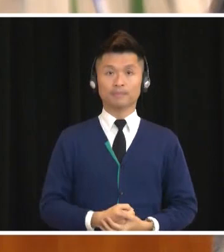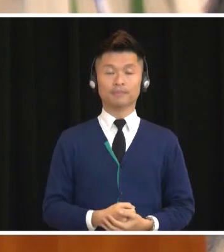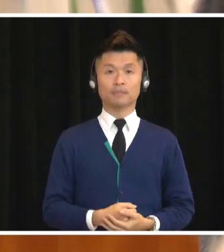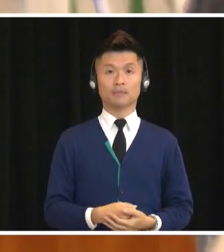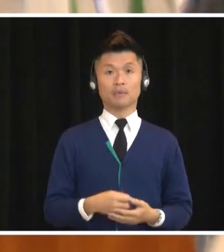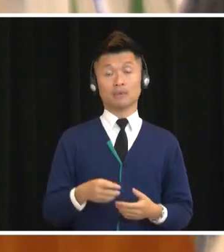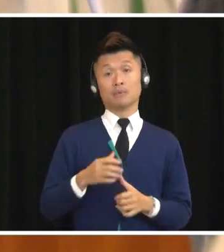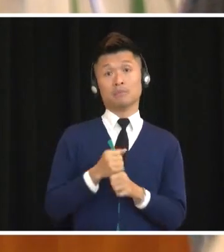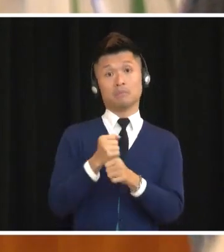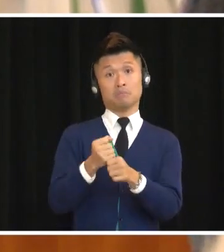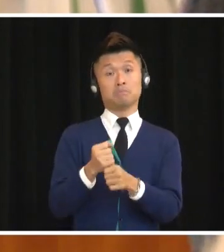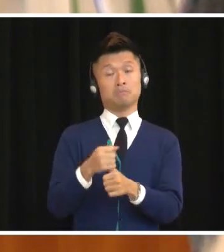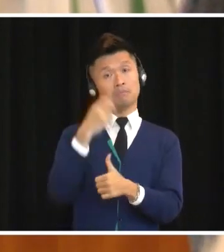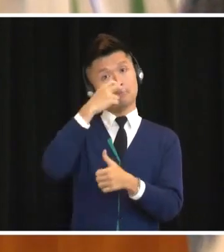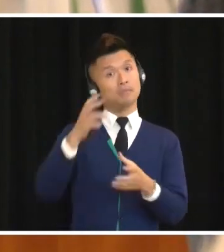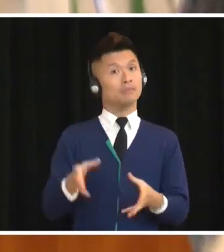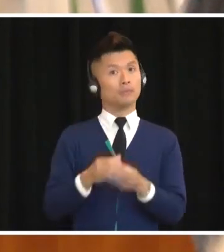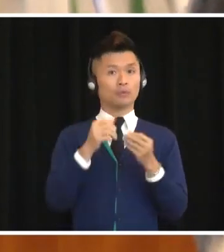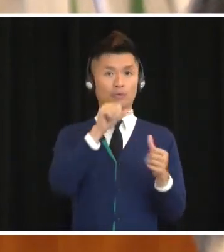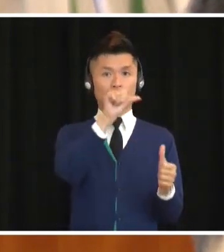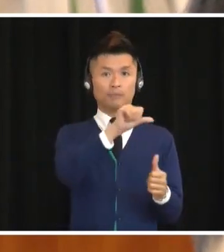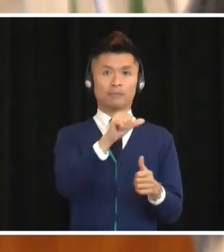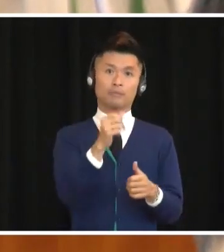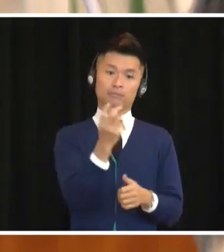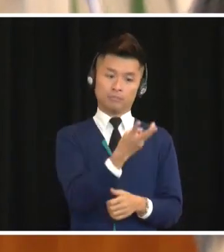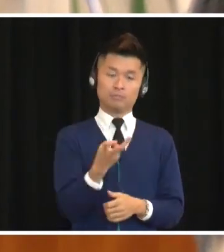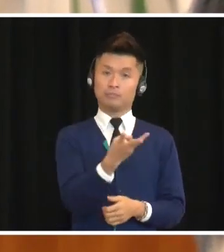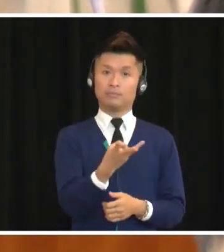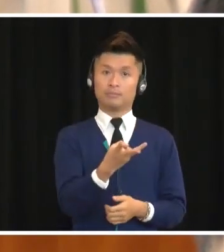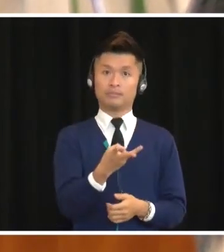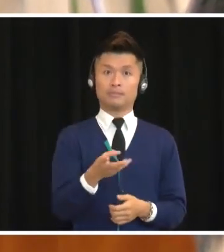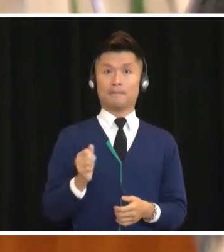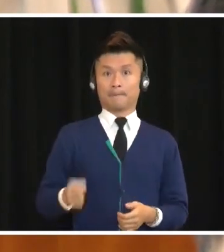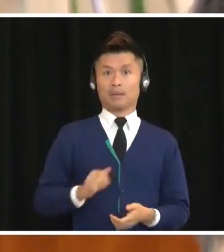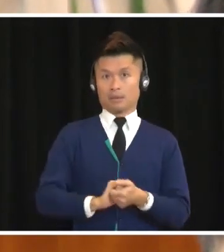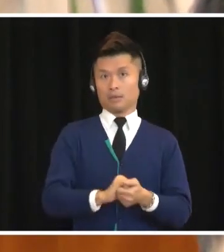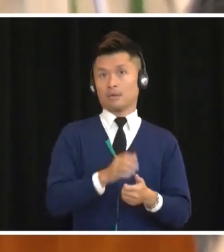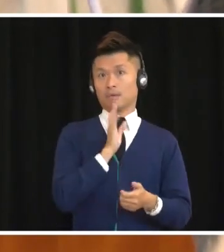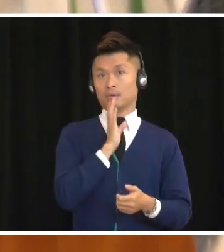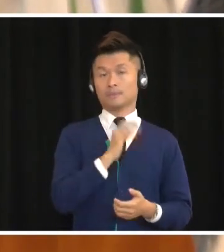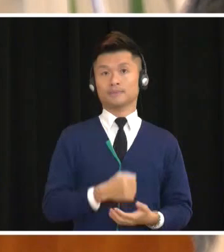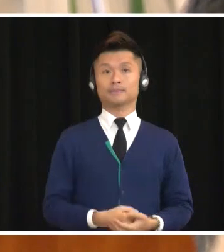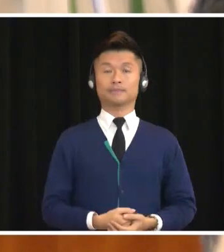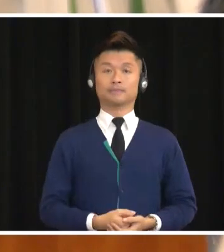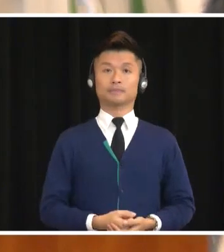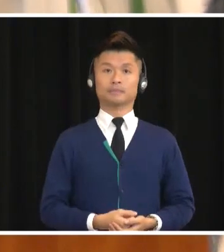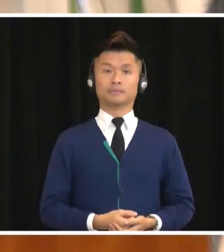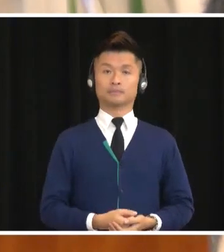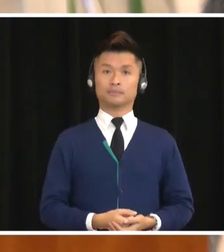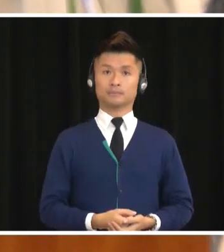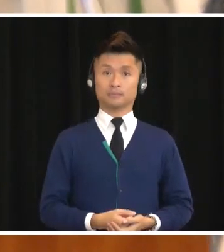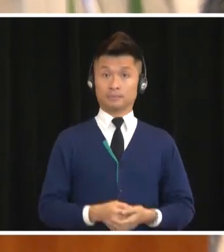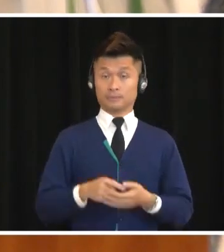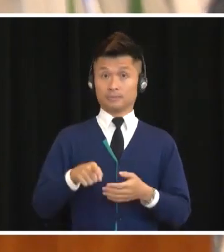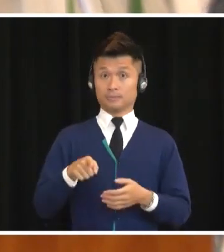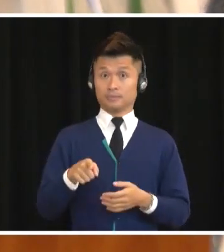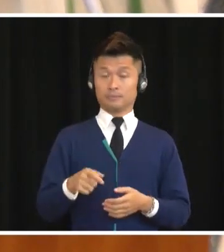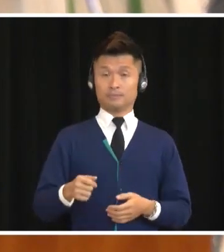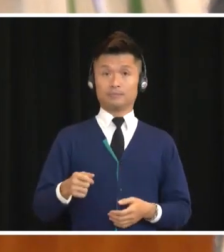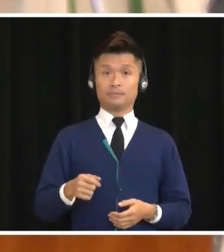investigator giving a warning to the juvenile. So these are the three possible